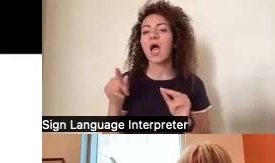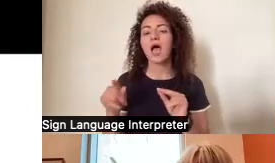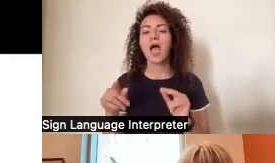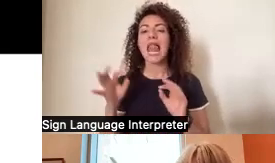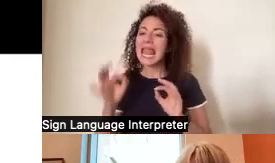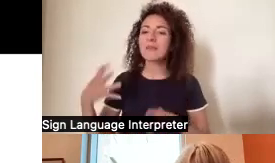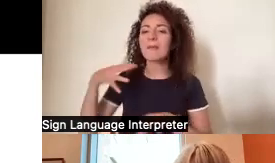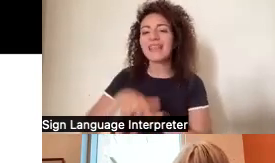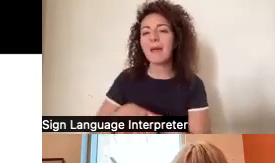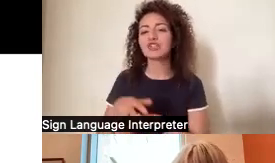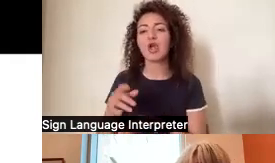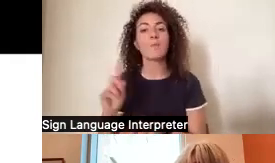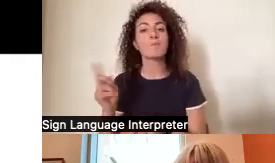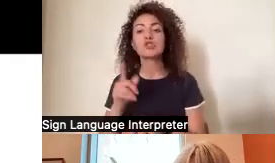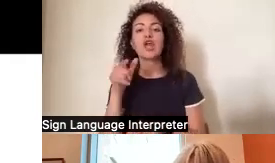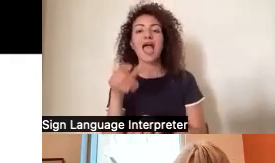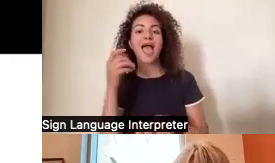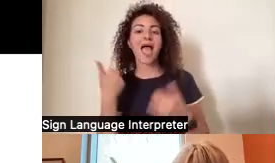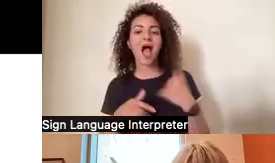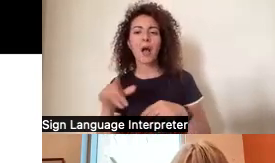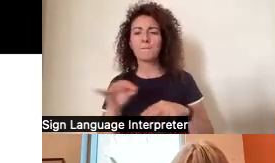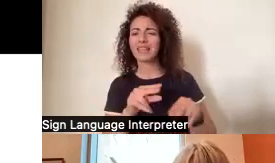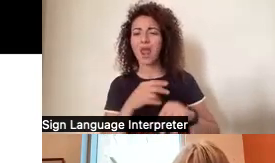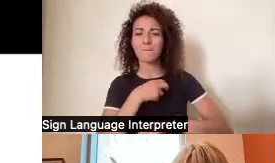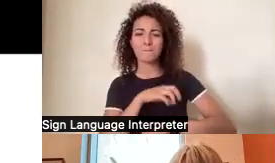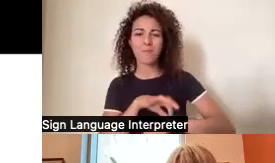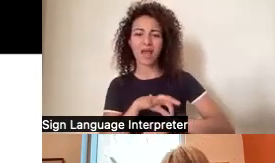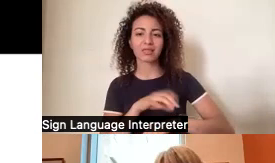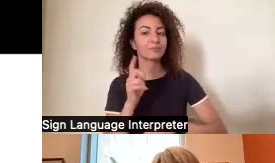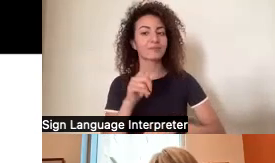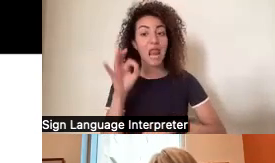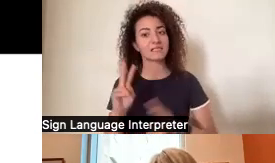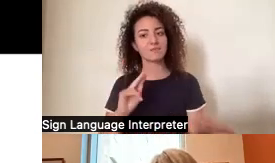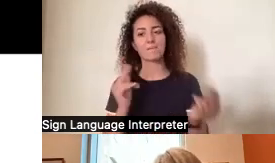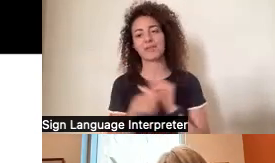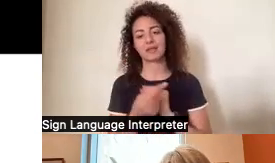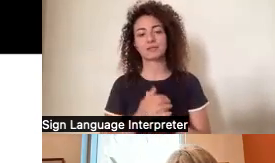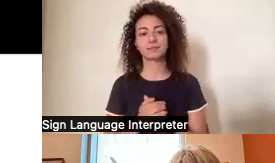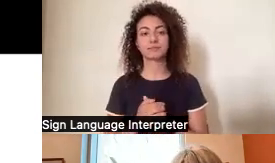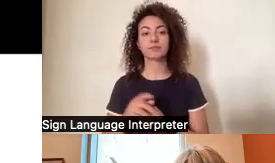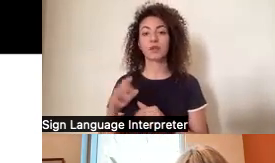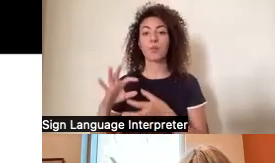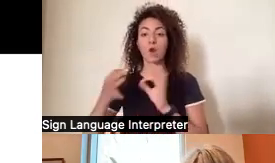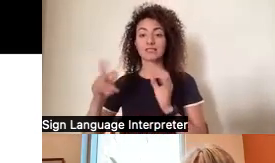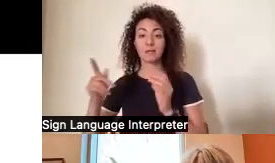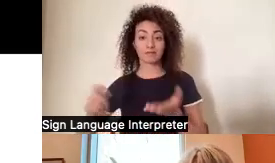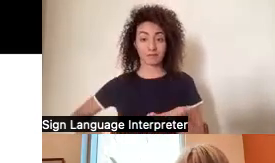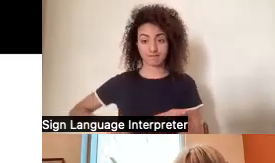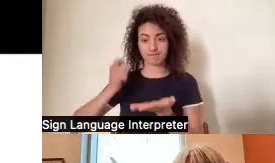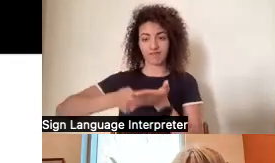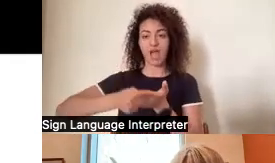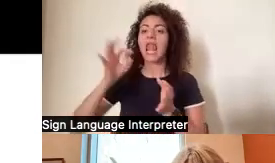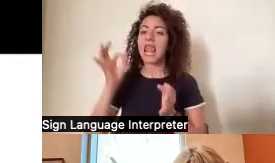are still referring to the medical model. So we need to think about the social model of disability. Donors need to work with governmental agencies to